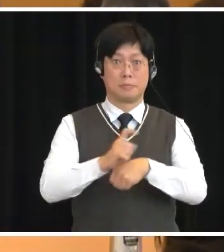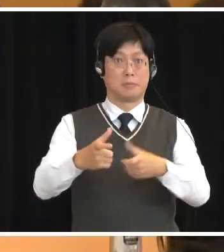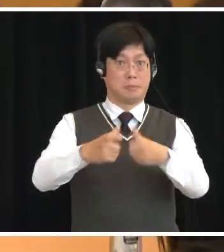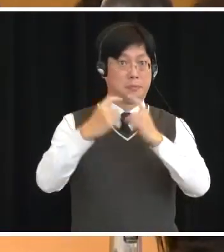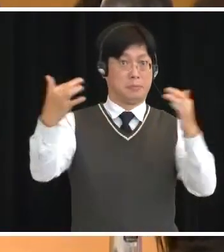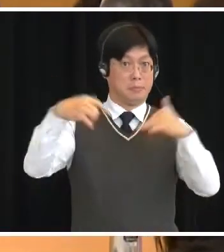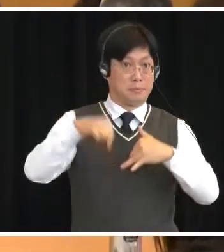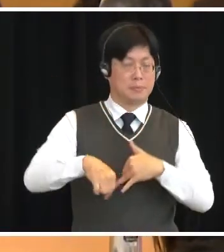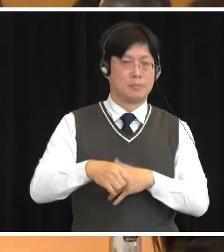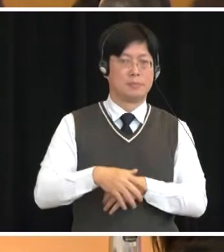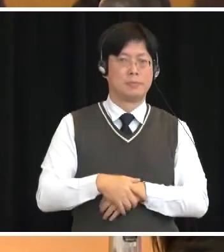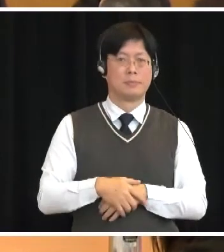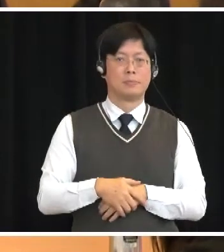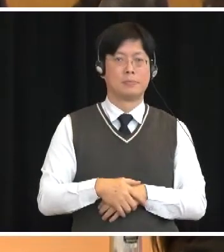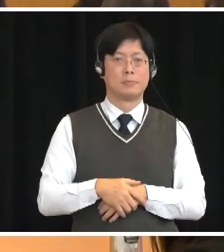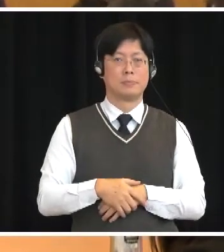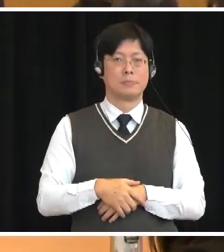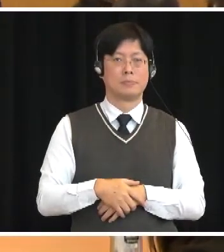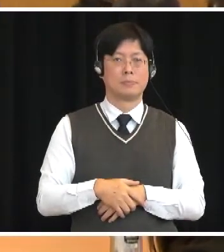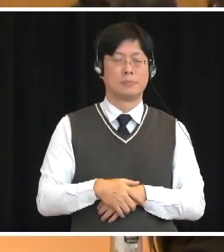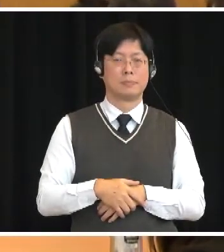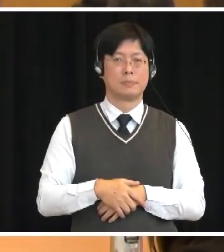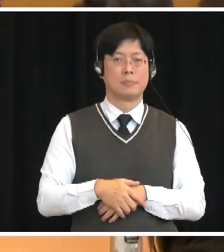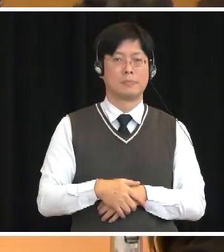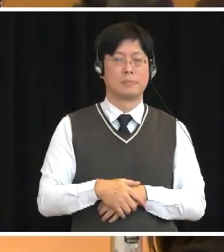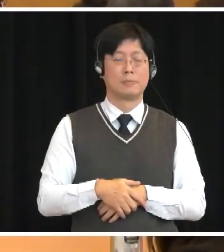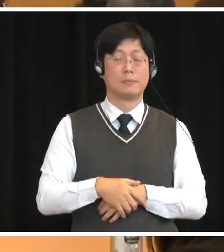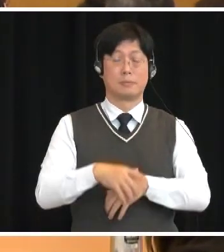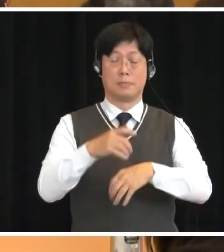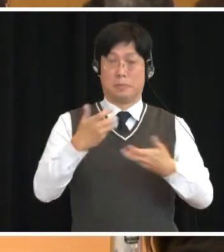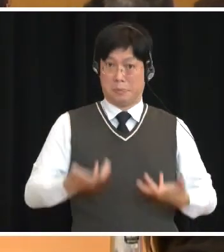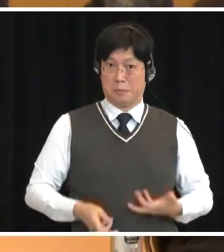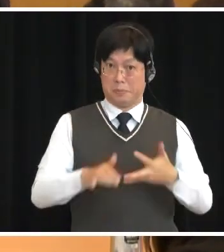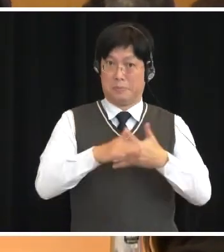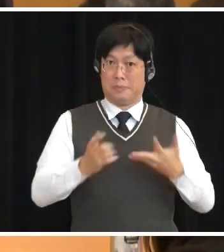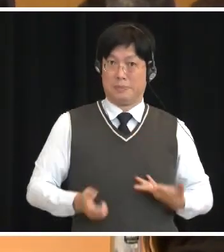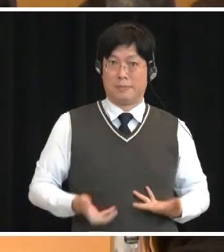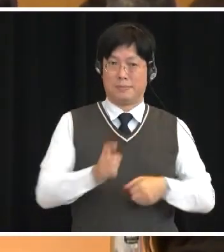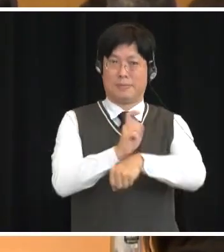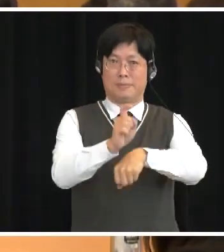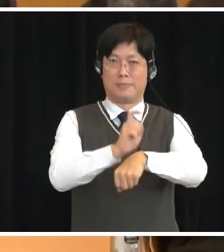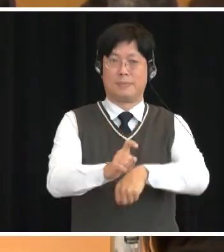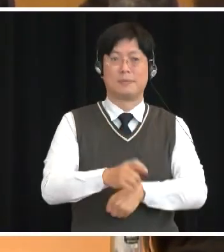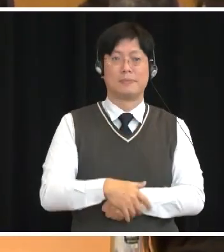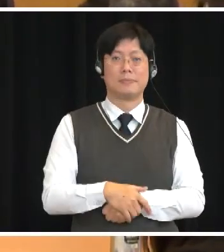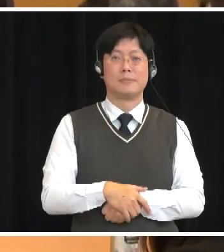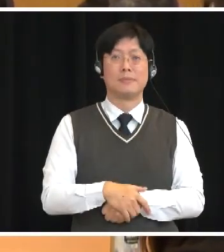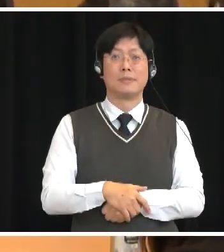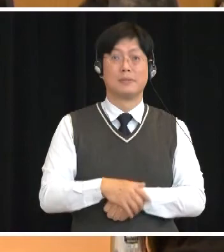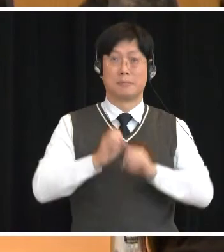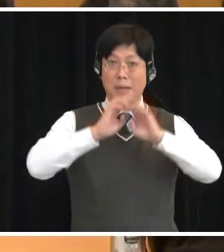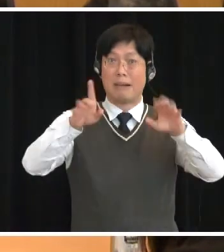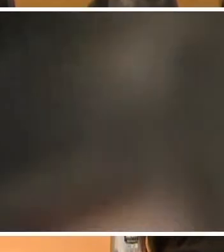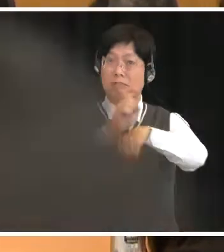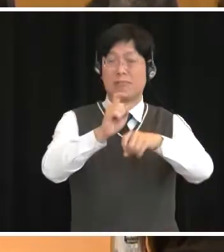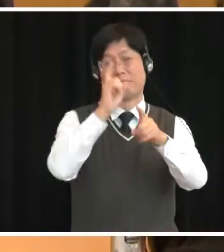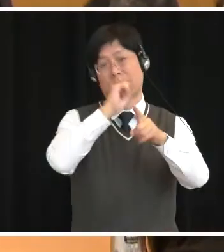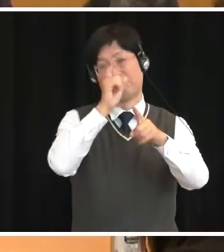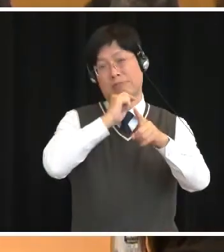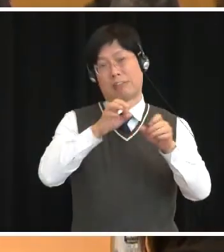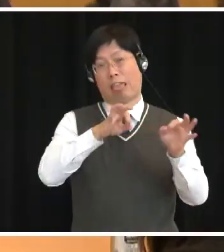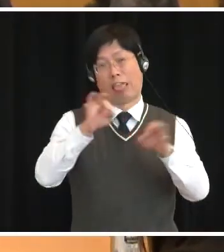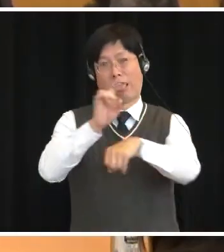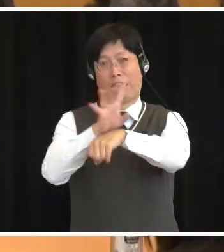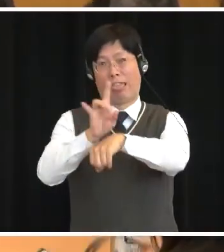10 minutes. Okay, we're back to here 11. What it means is that they are back in 15 minutes. Okay, okay. So 10 minutes. Okay,